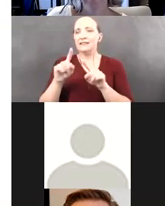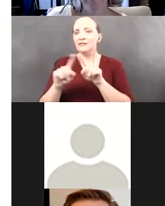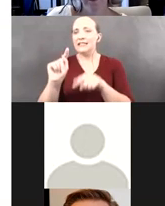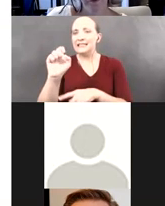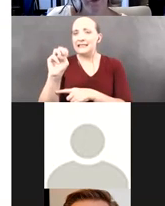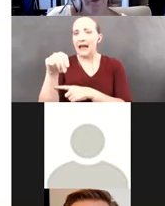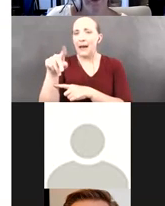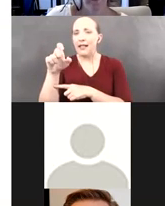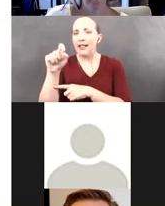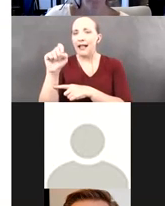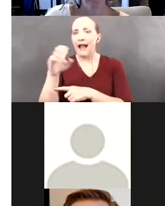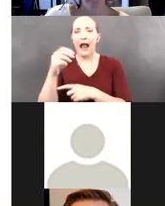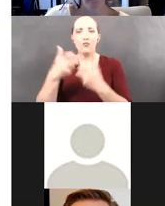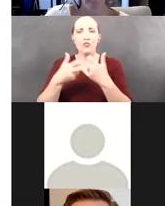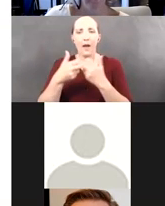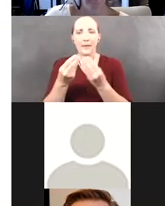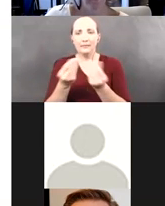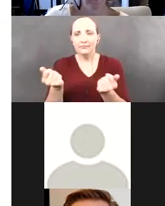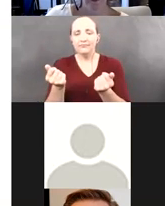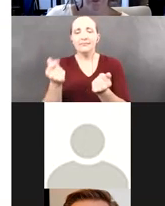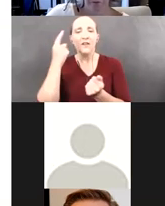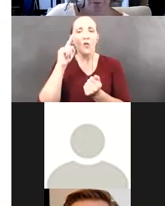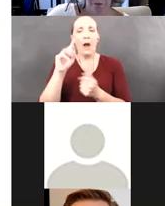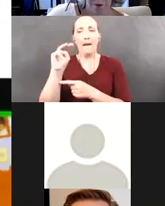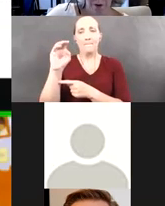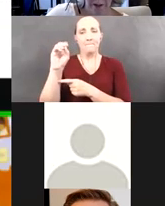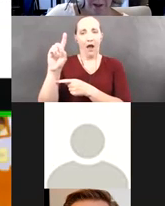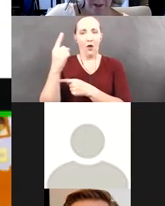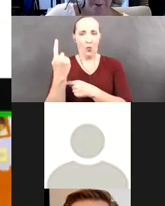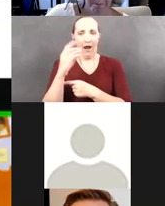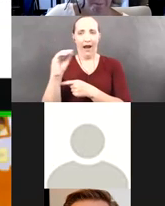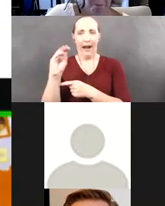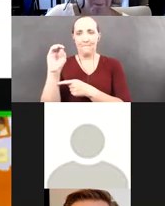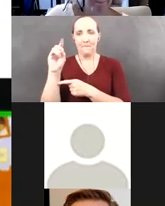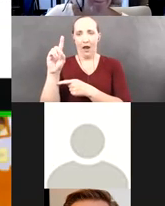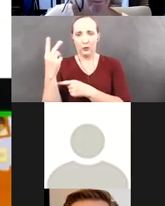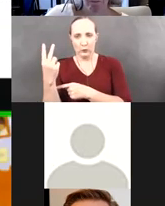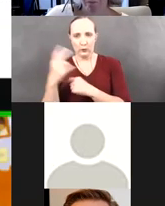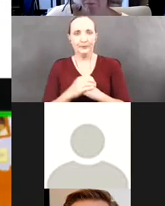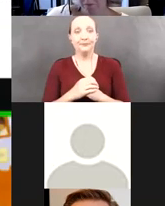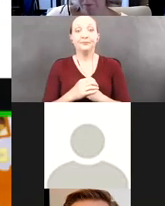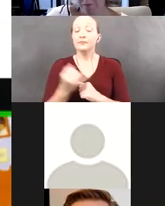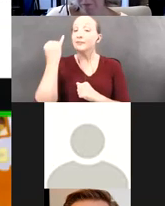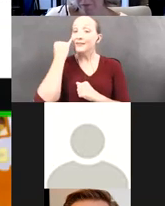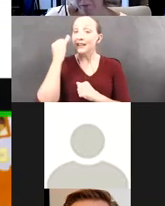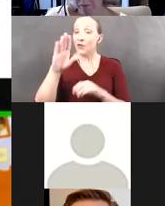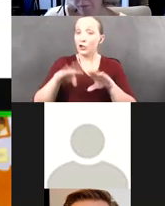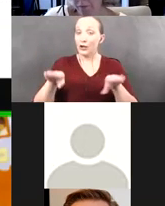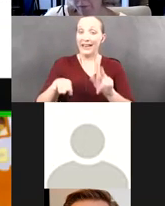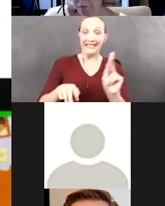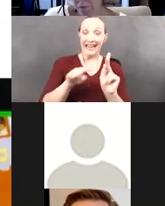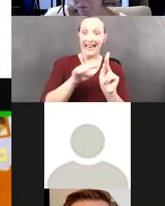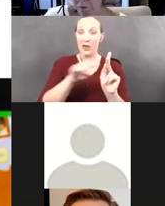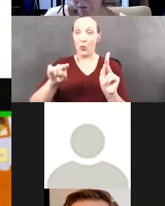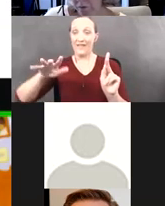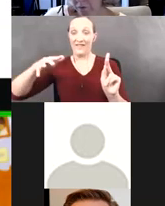impresos que support tiene modules 1 and plantillas 2. y grupos de programas que apoyan módulos 1 If your y child 2. is in kindergarten through 5th Si grade, su